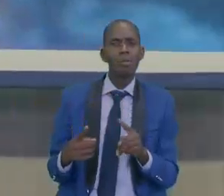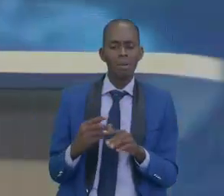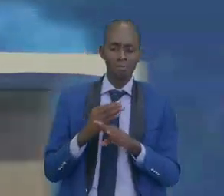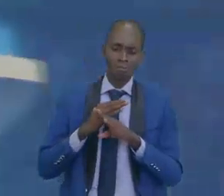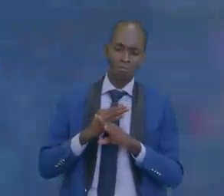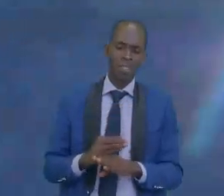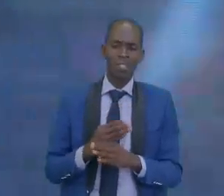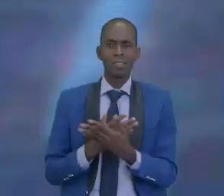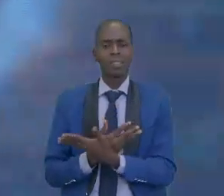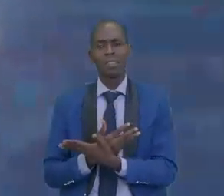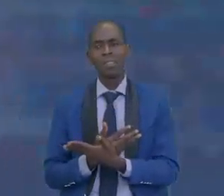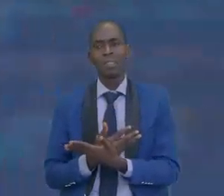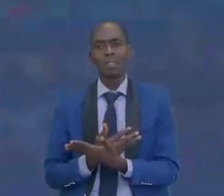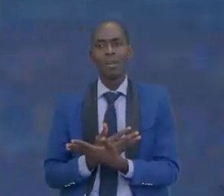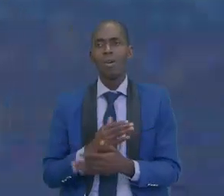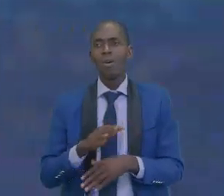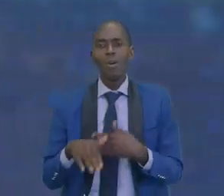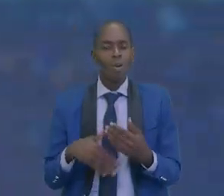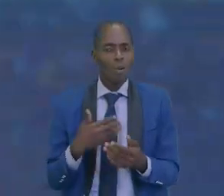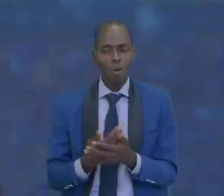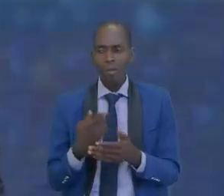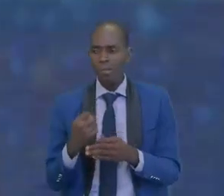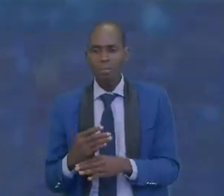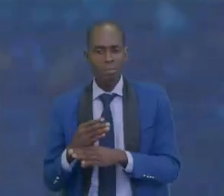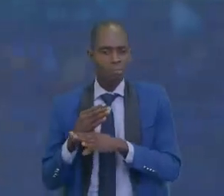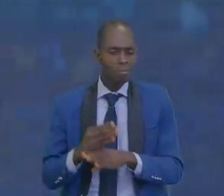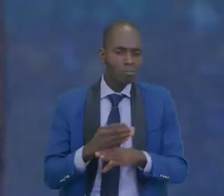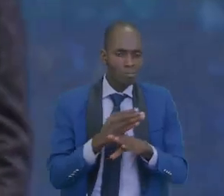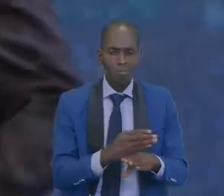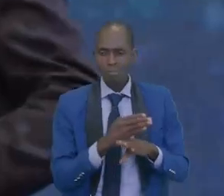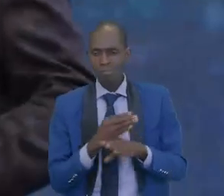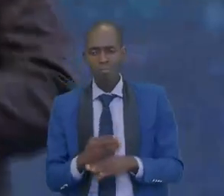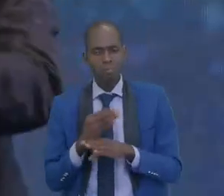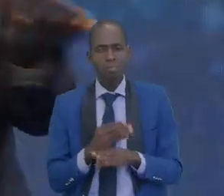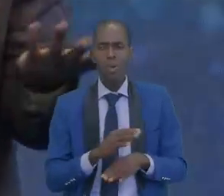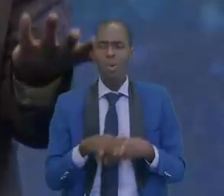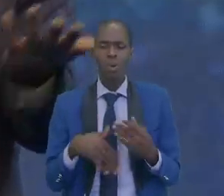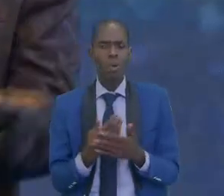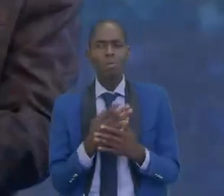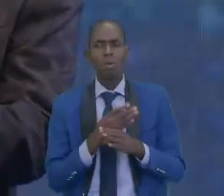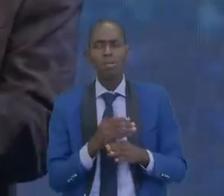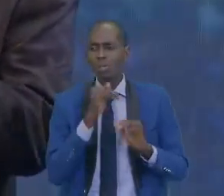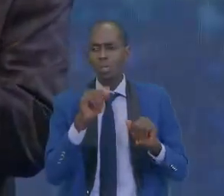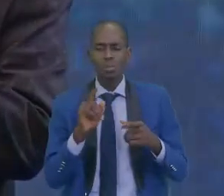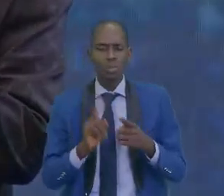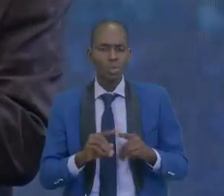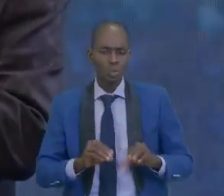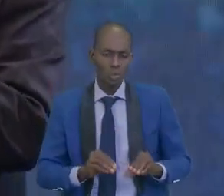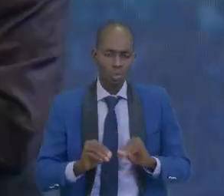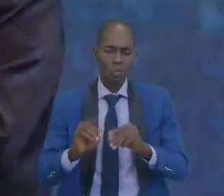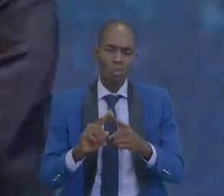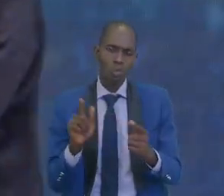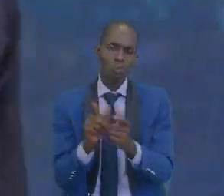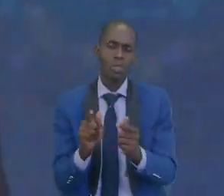horizontal. All the horizontal lines were blocked, and they couldn't get their way to